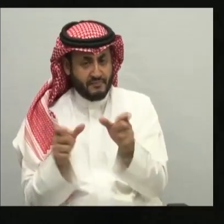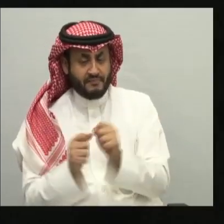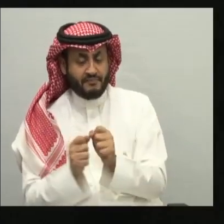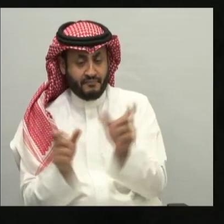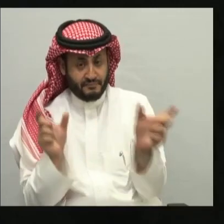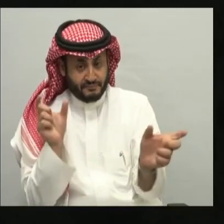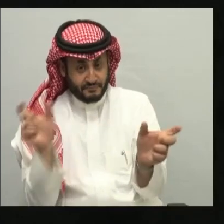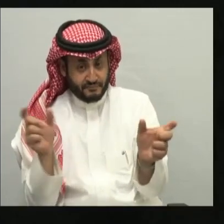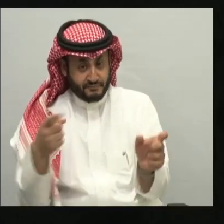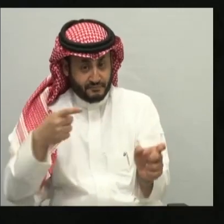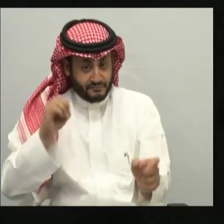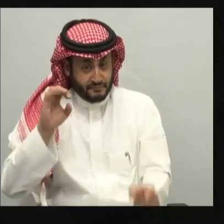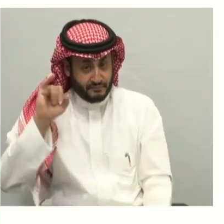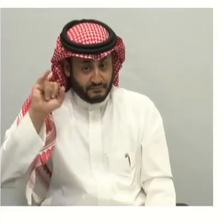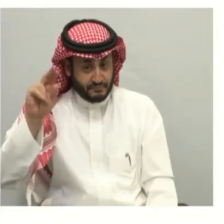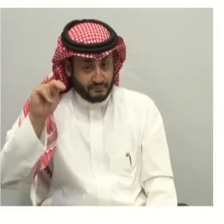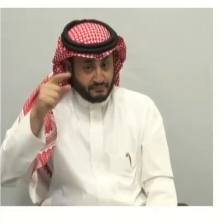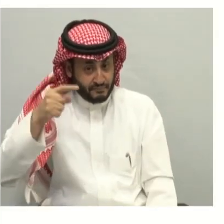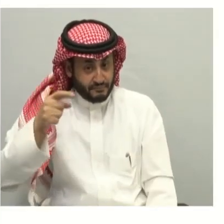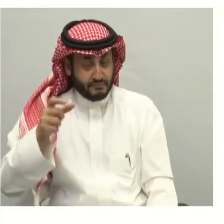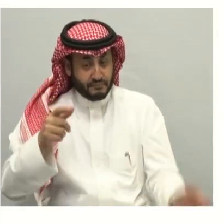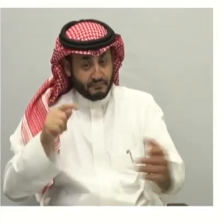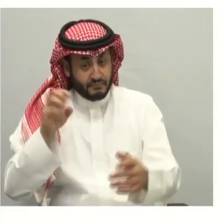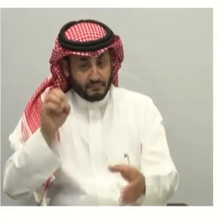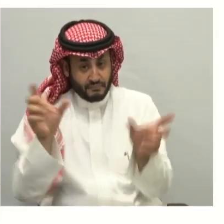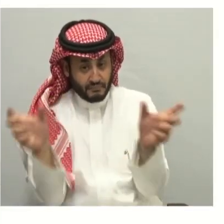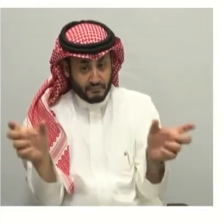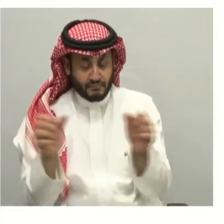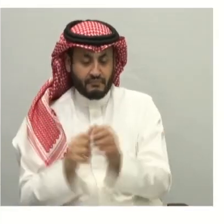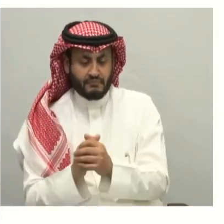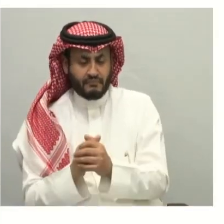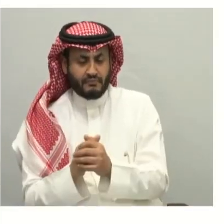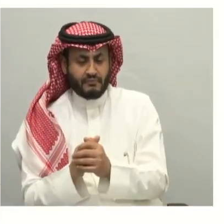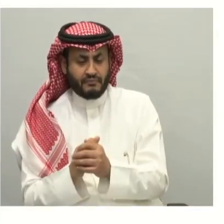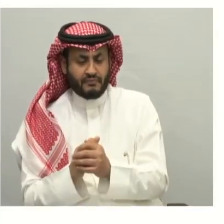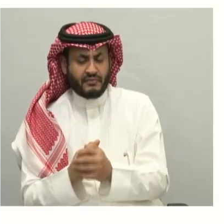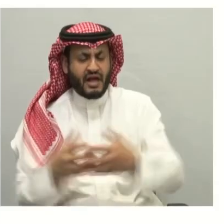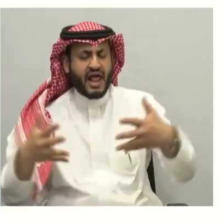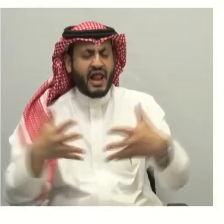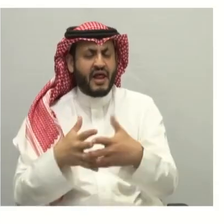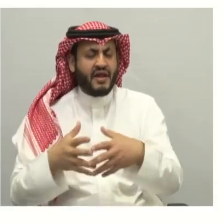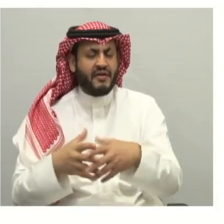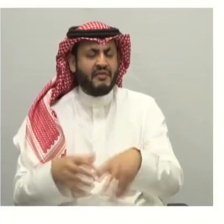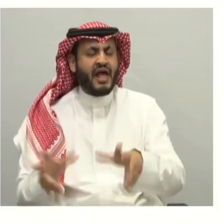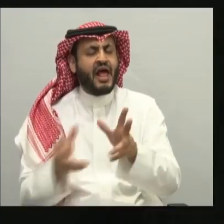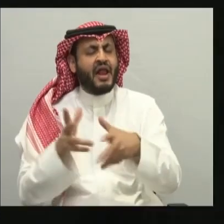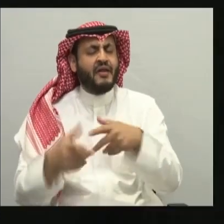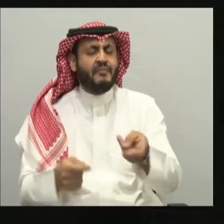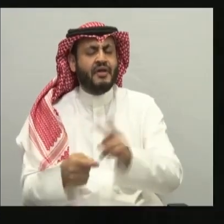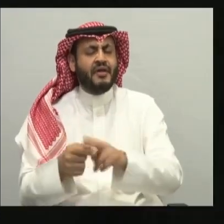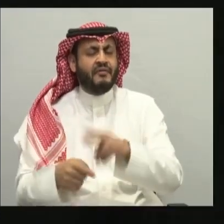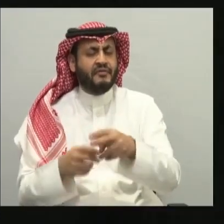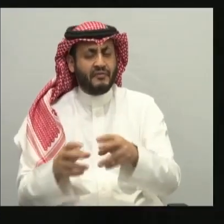tomorrow. So this is what they mean by formal situation. But when we're talking about informal